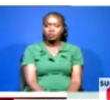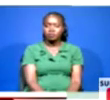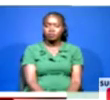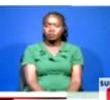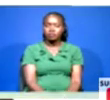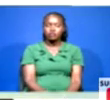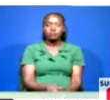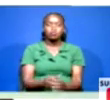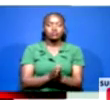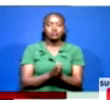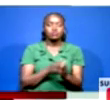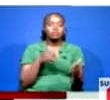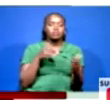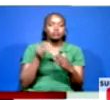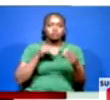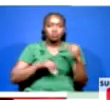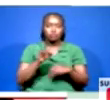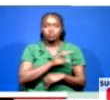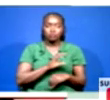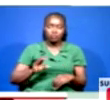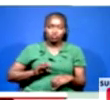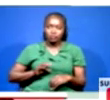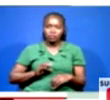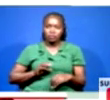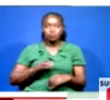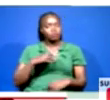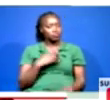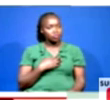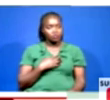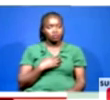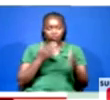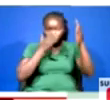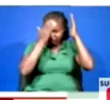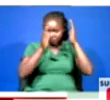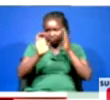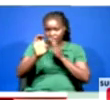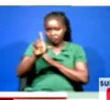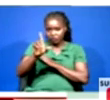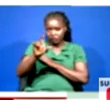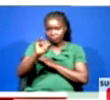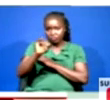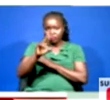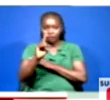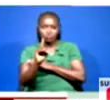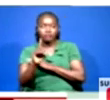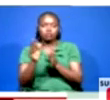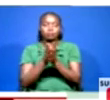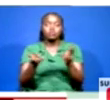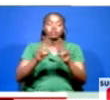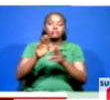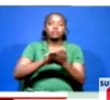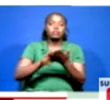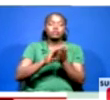the Ethics and Anti-Corruption Commission Chairperson, retired Archbishop Dr Eliud Wabukala, is now rooting for a value-based approach